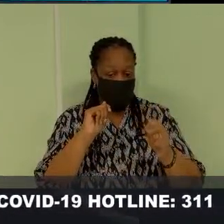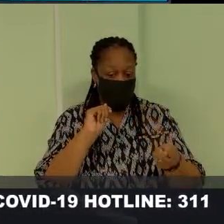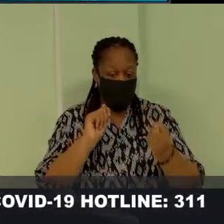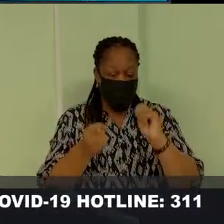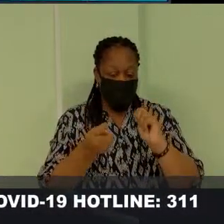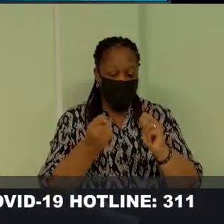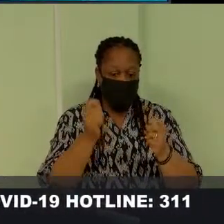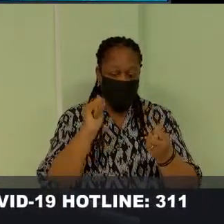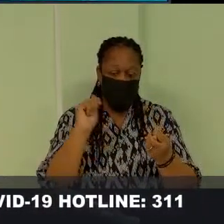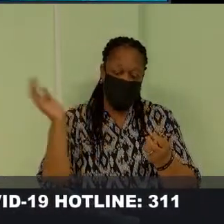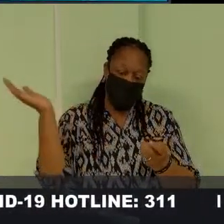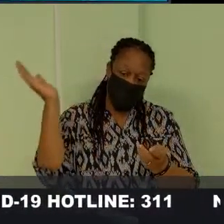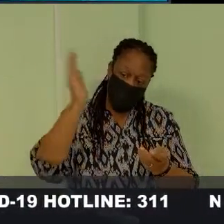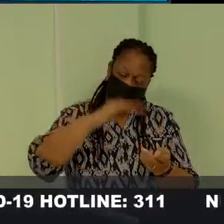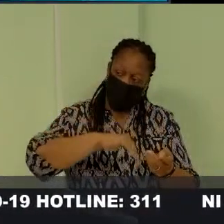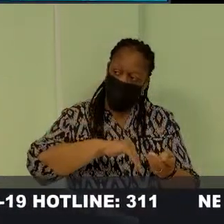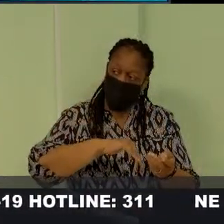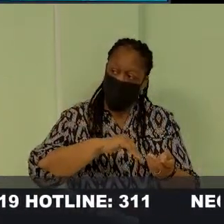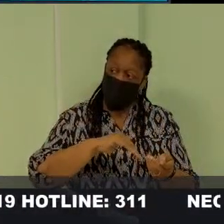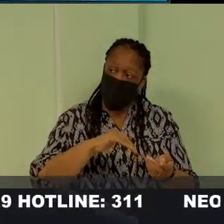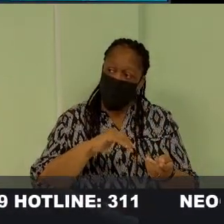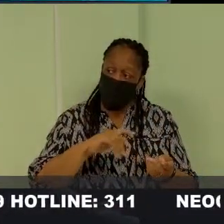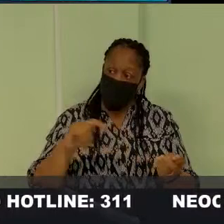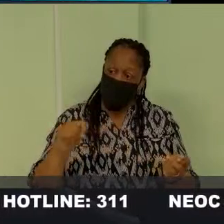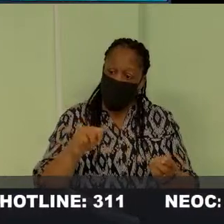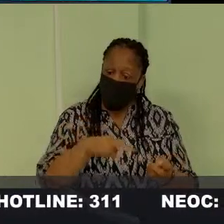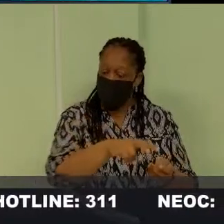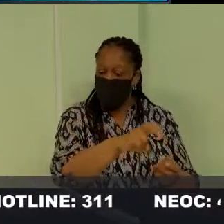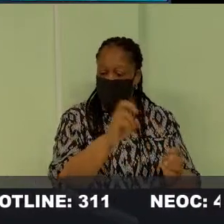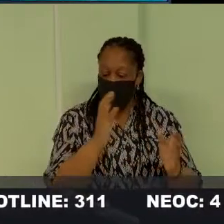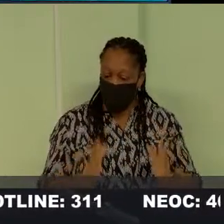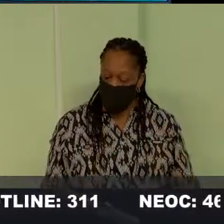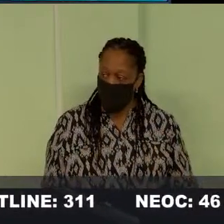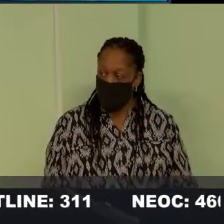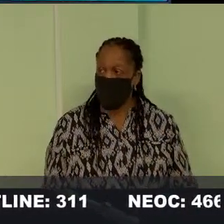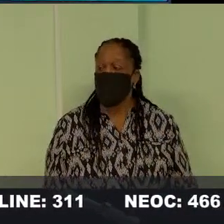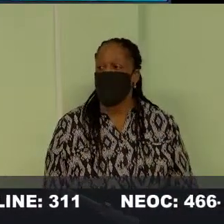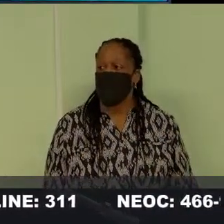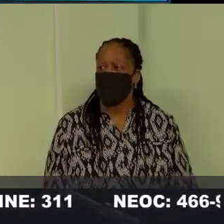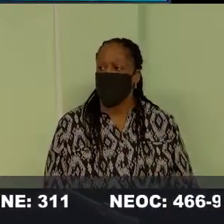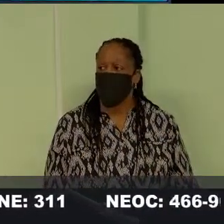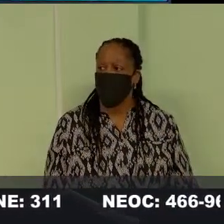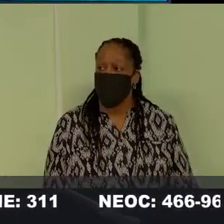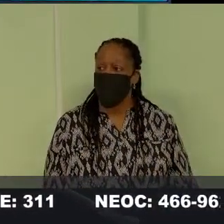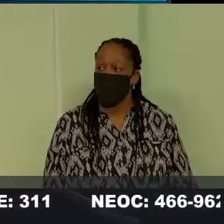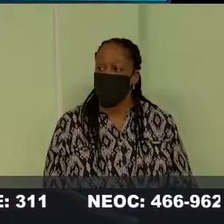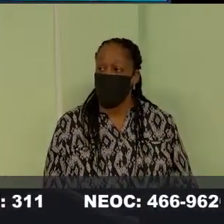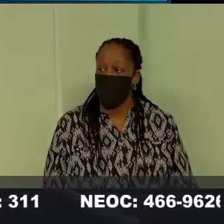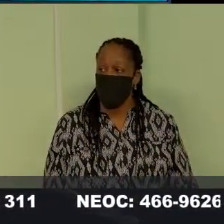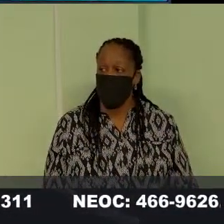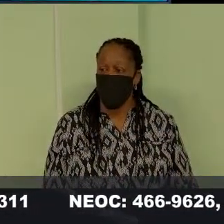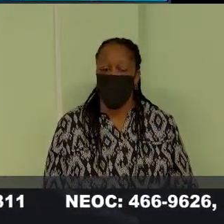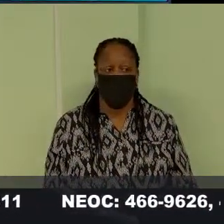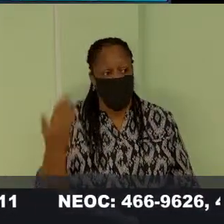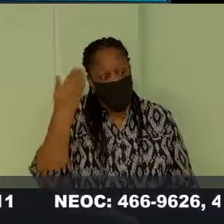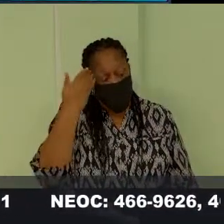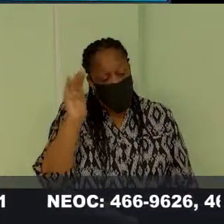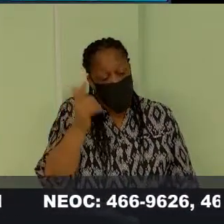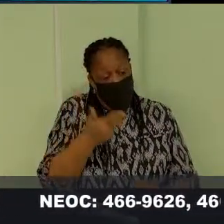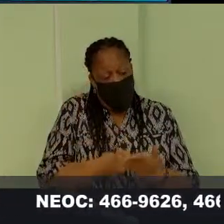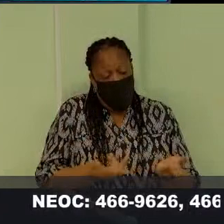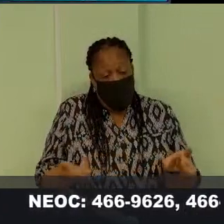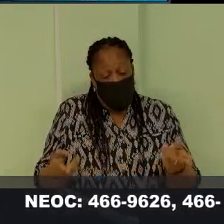hotspots, and it's hard for me to predict what's going to be, what the status of affairs will be in the